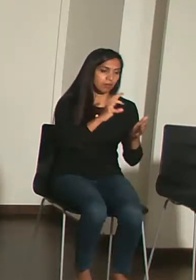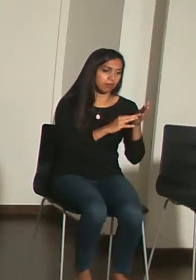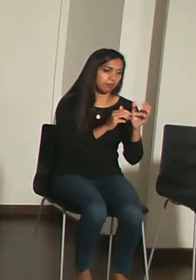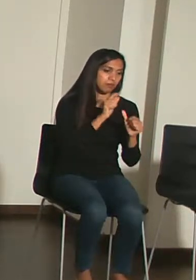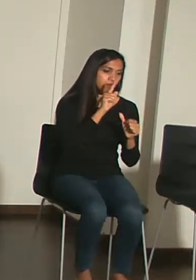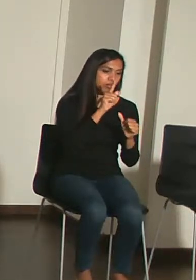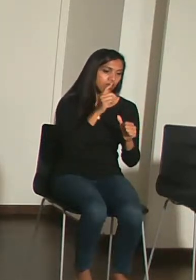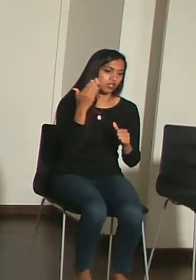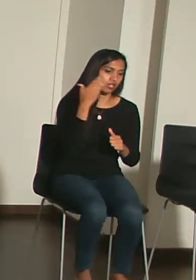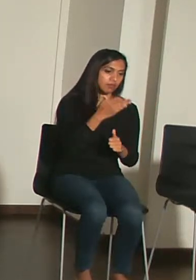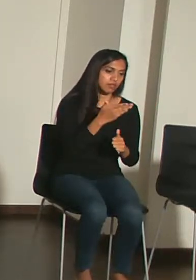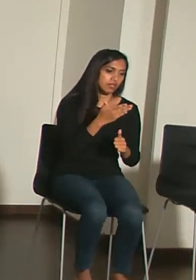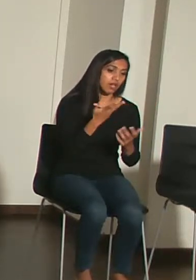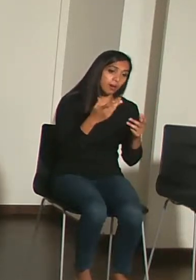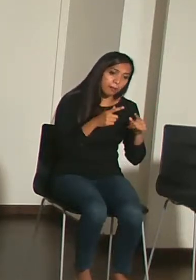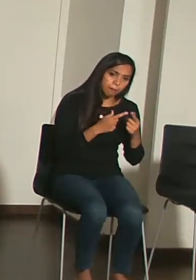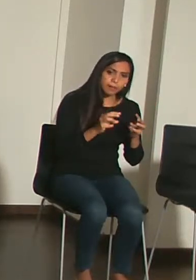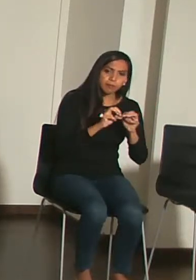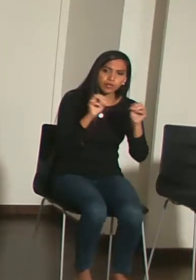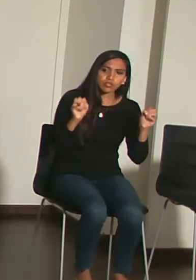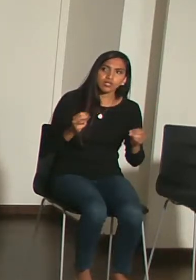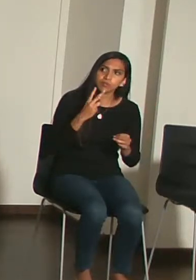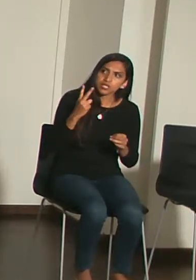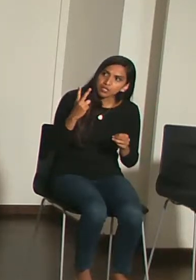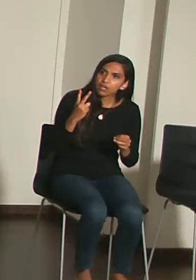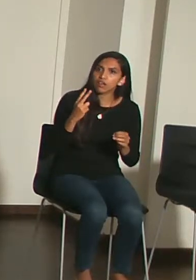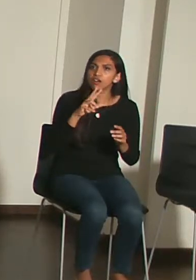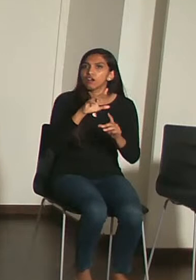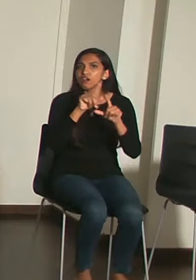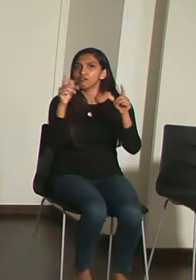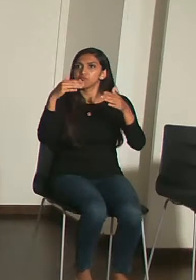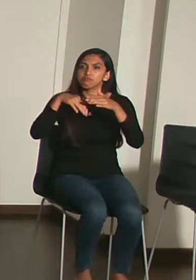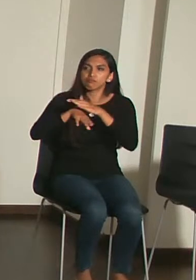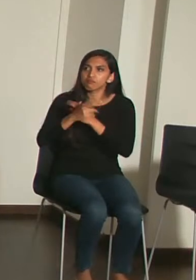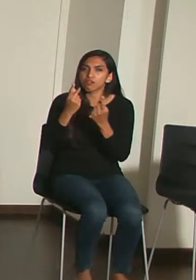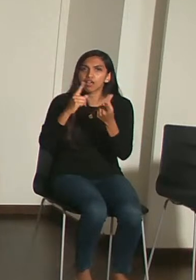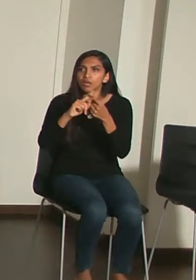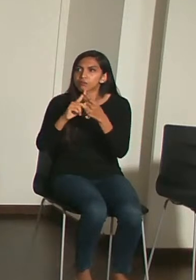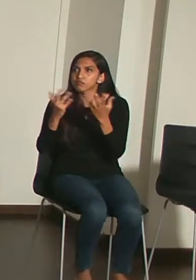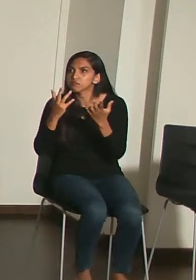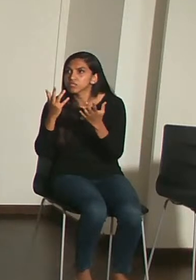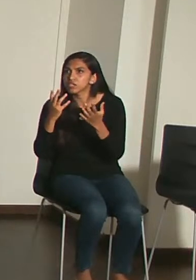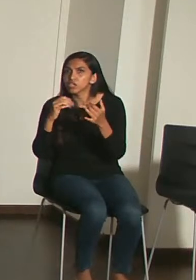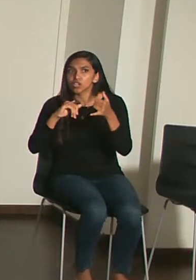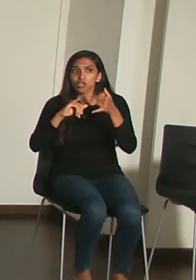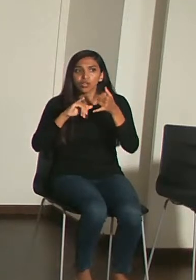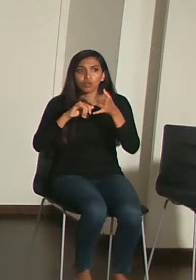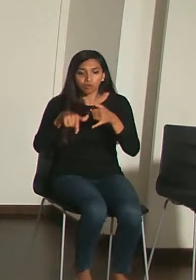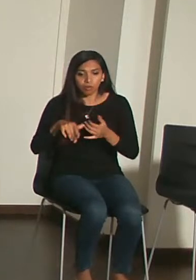still be interested in knowing about what has happened to Sri Lanka and its debt crisis.